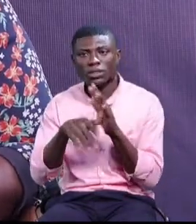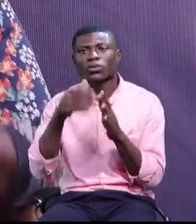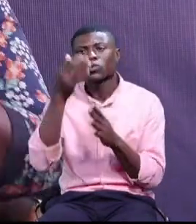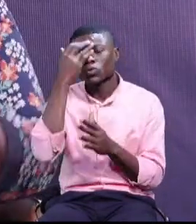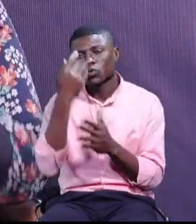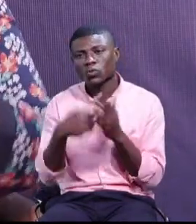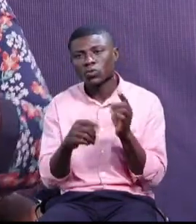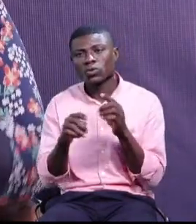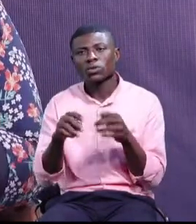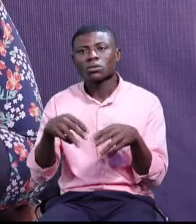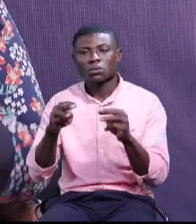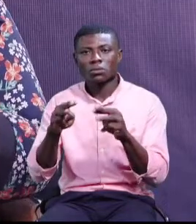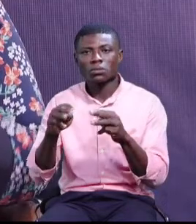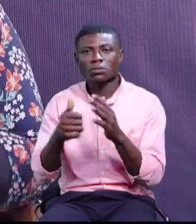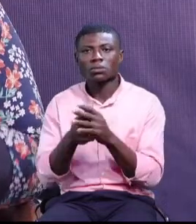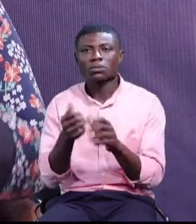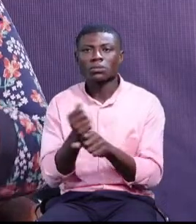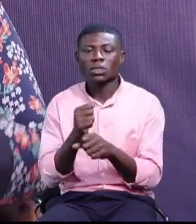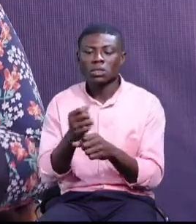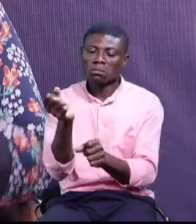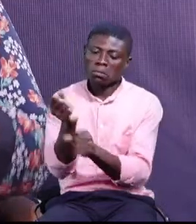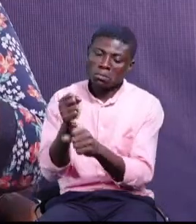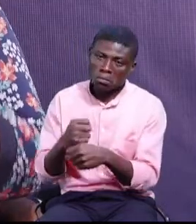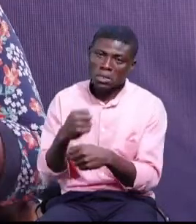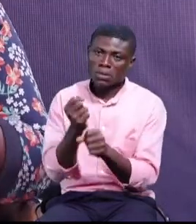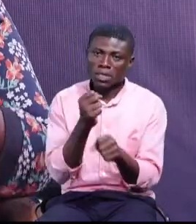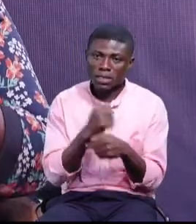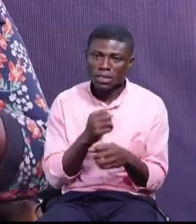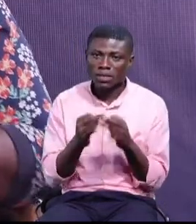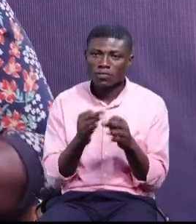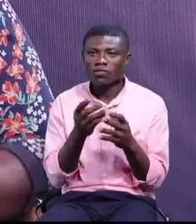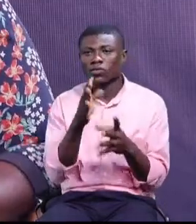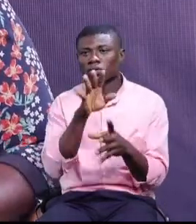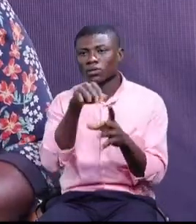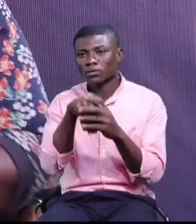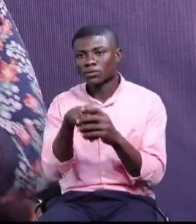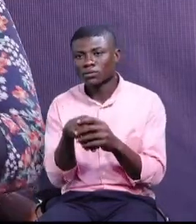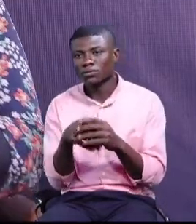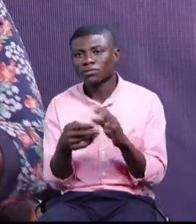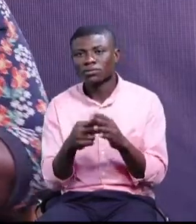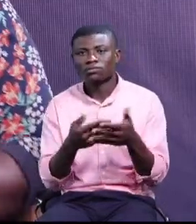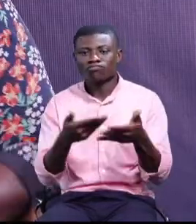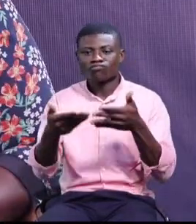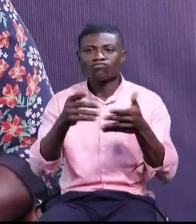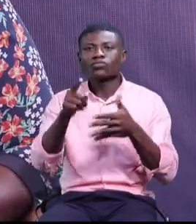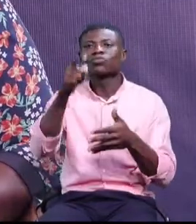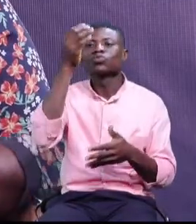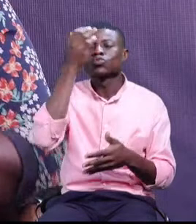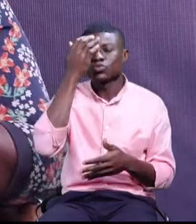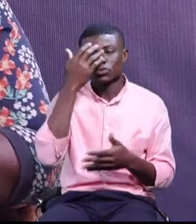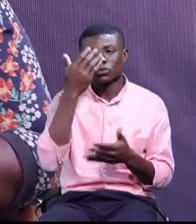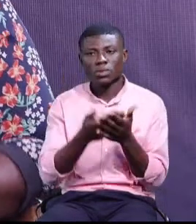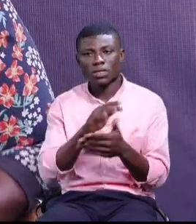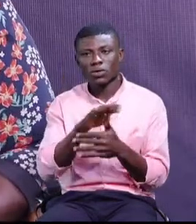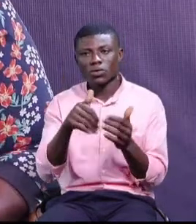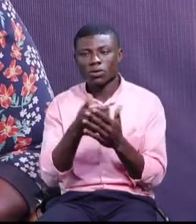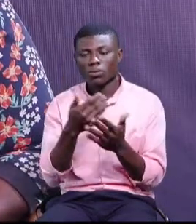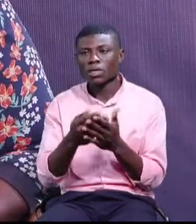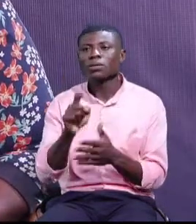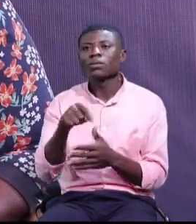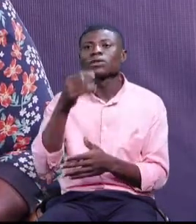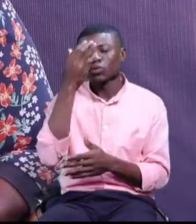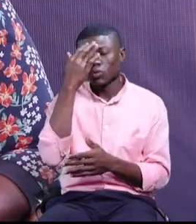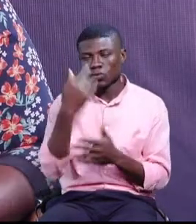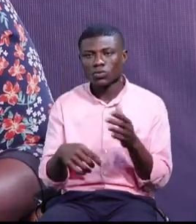If you are doing trading, if you are doing manufacturing, if you are doing services, you know the capital requirements, so you know what to